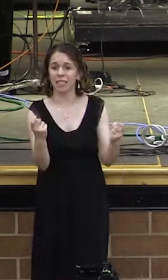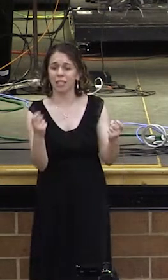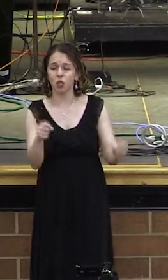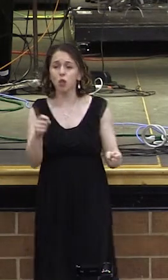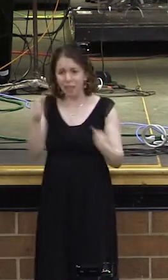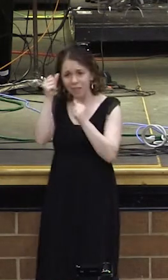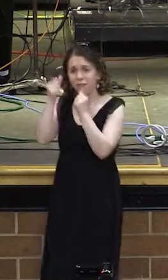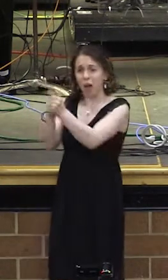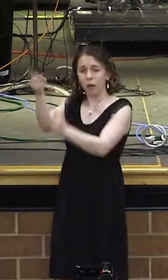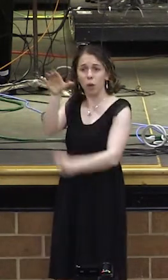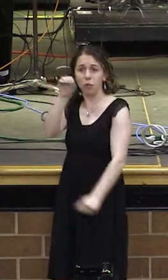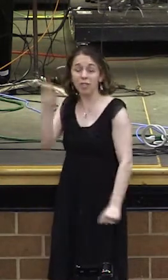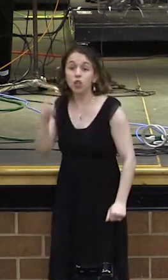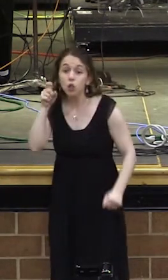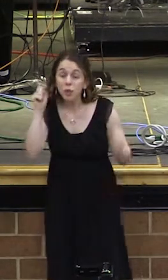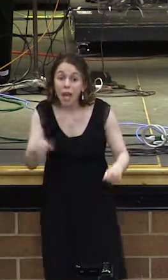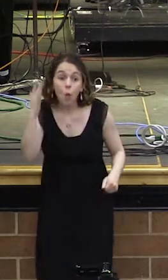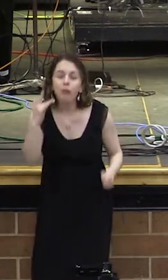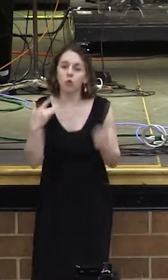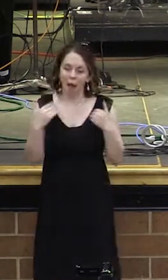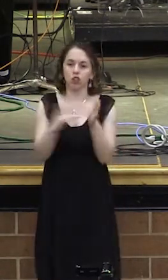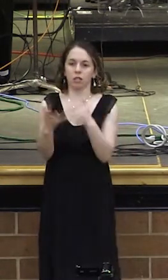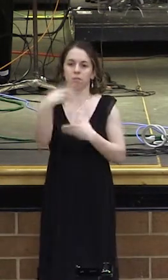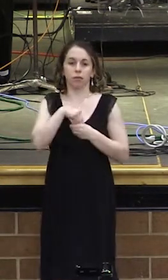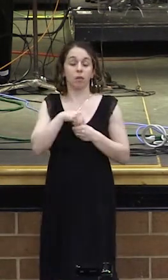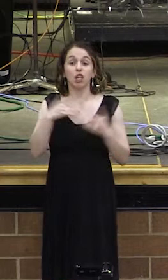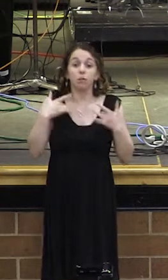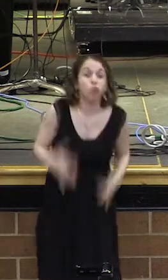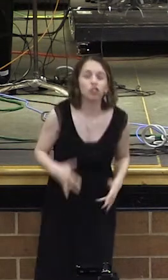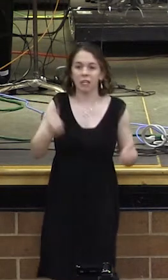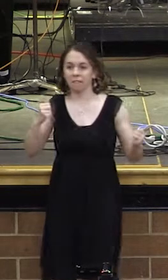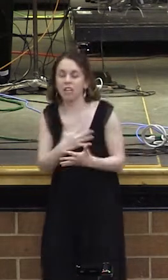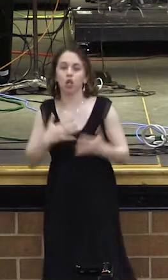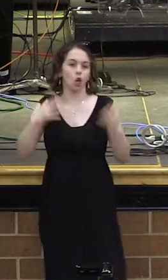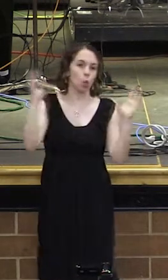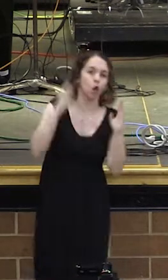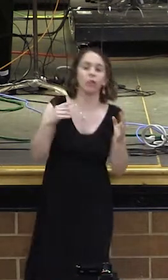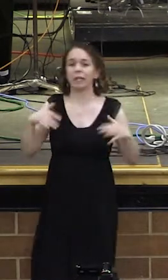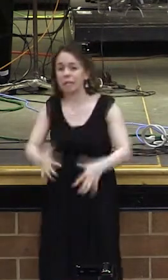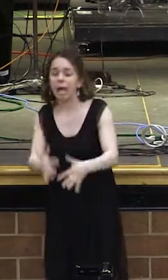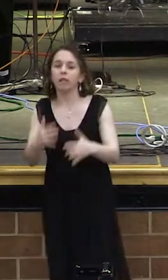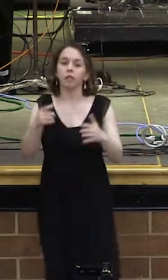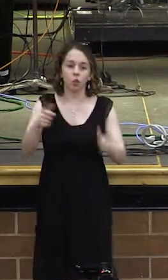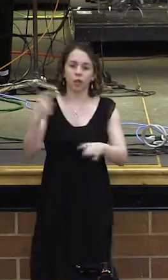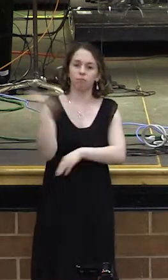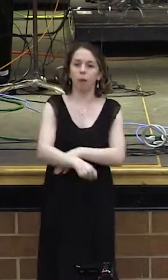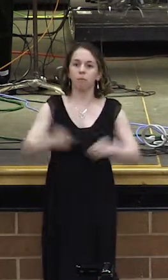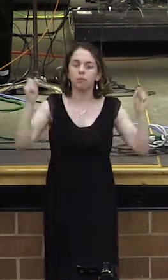righteousness can you say Amen you can overcome the pression you can overcome fear worry and anxiety in the name of